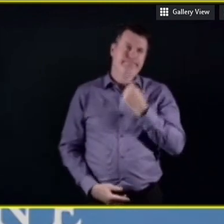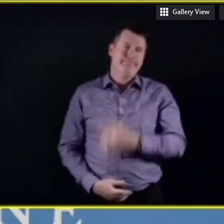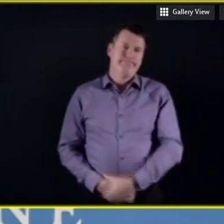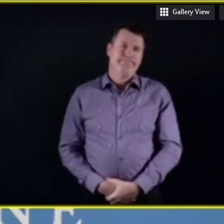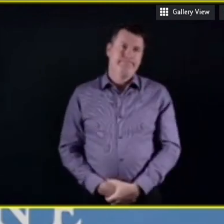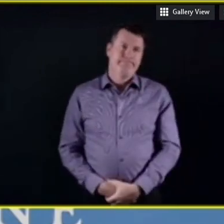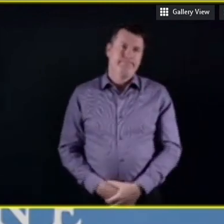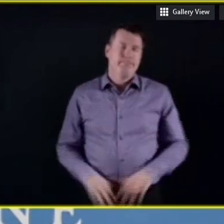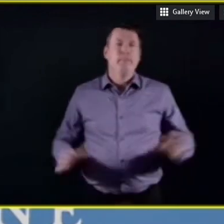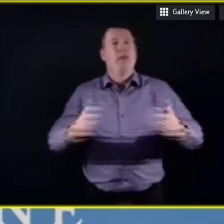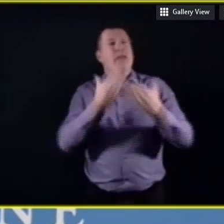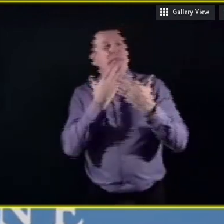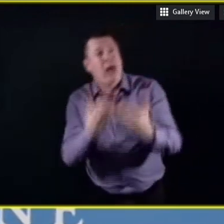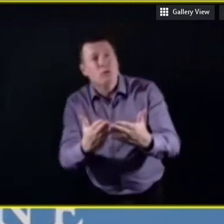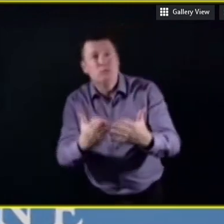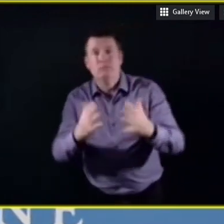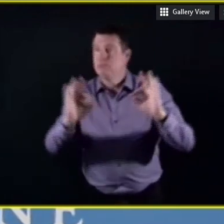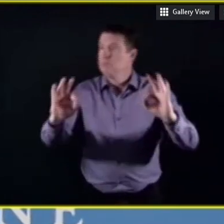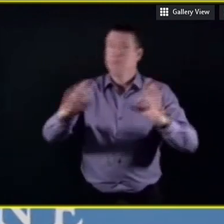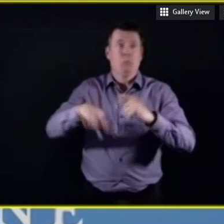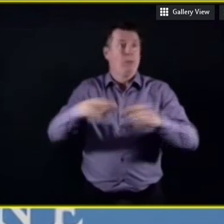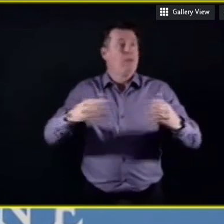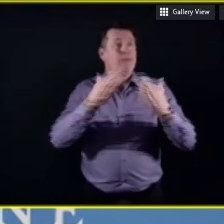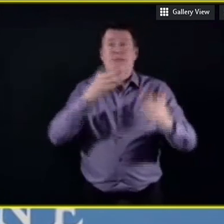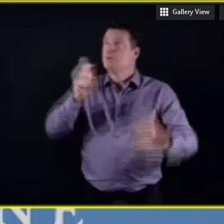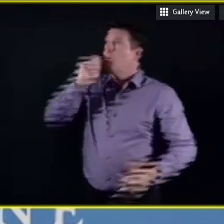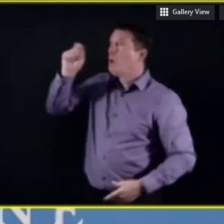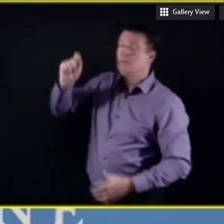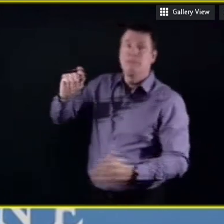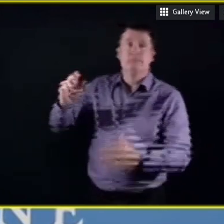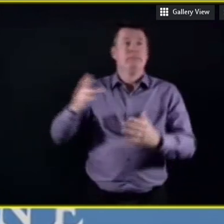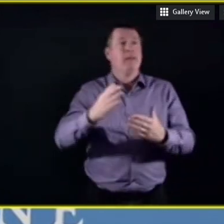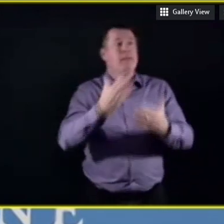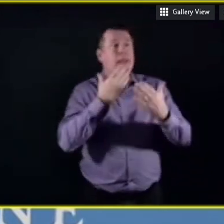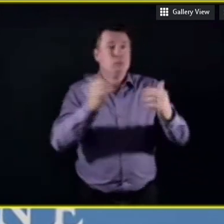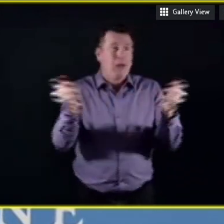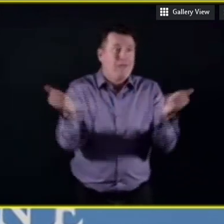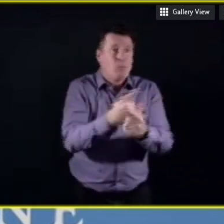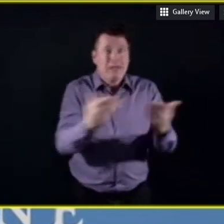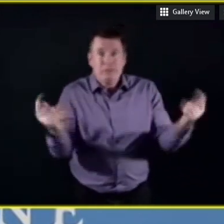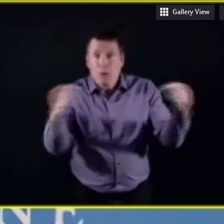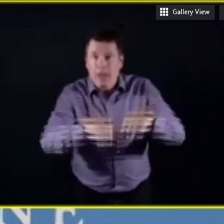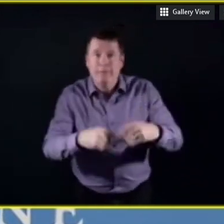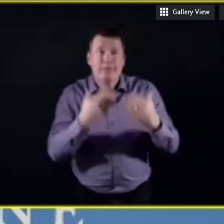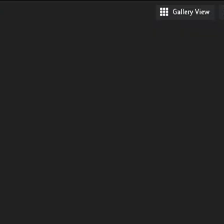trains running here. And with that, we will end our meeting. Thanks very much, everybody.